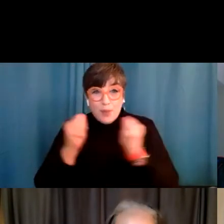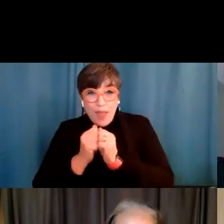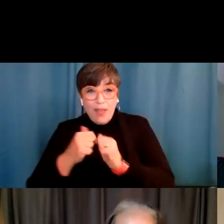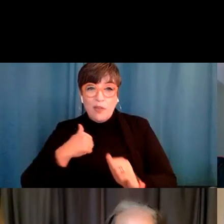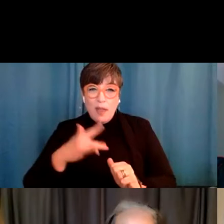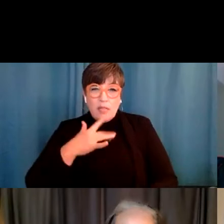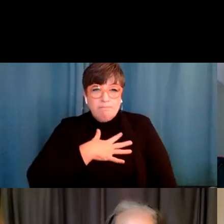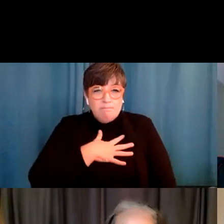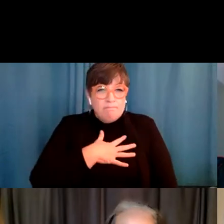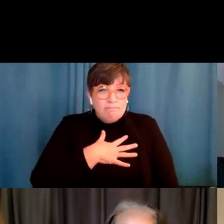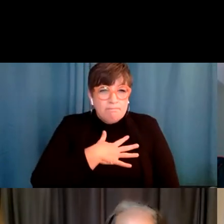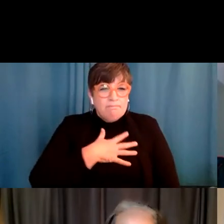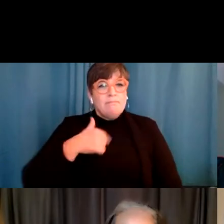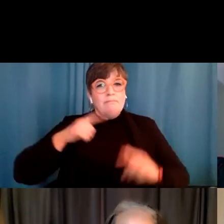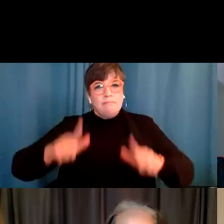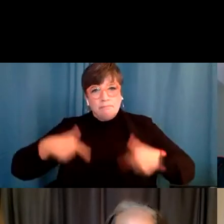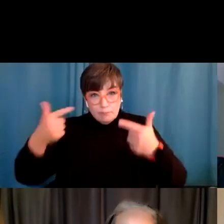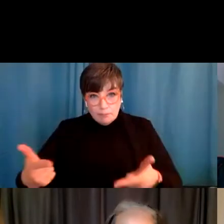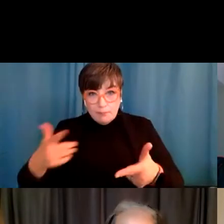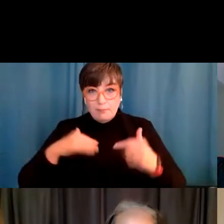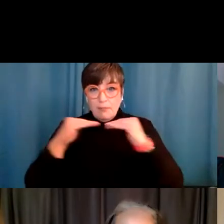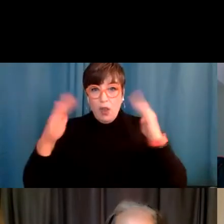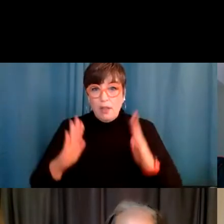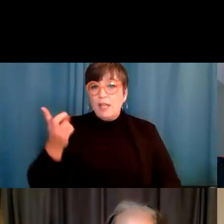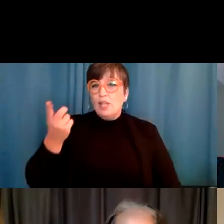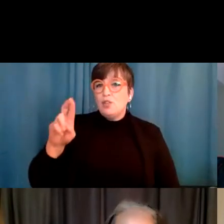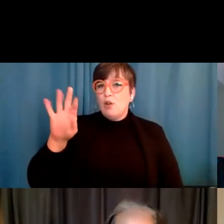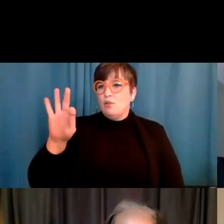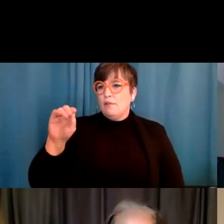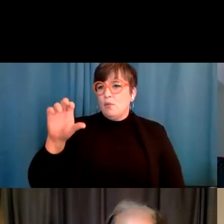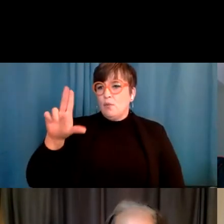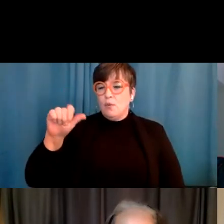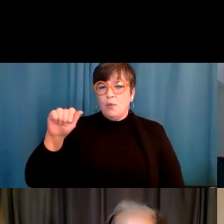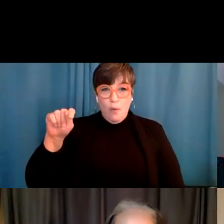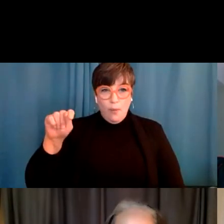it off to my colleague, Dr. Foucault-Wells.